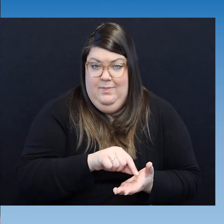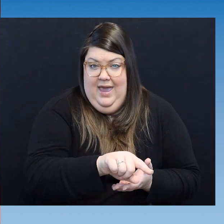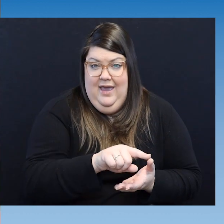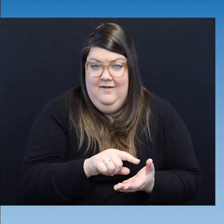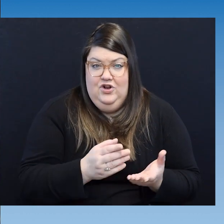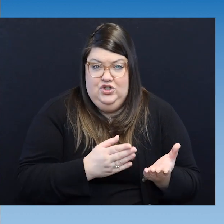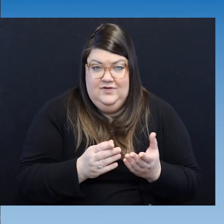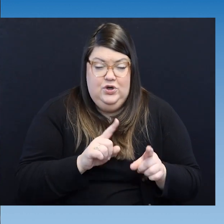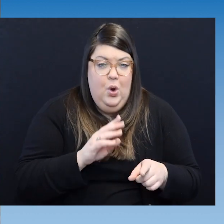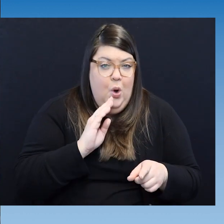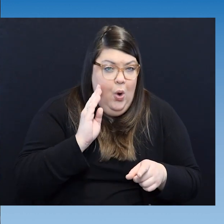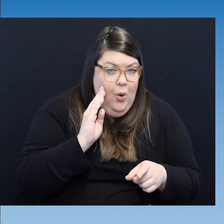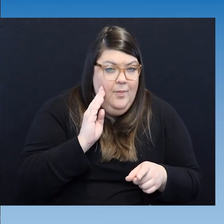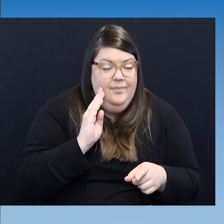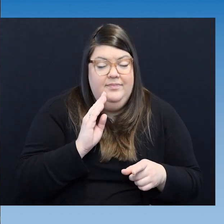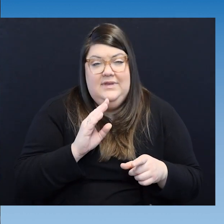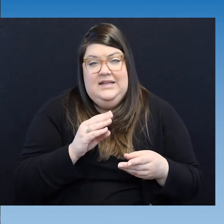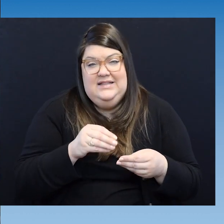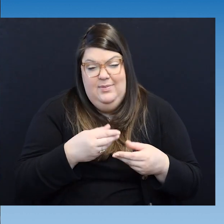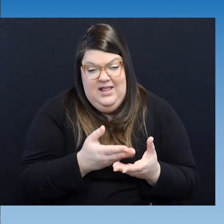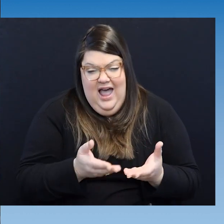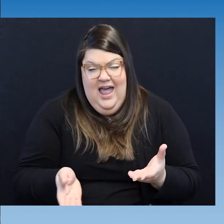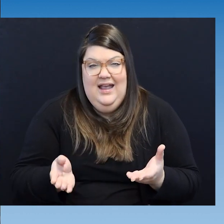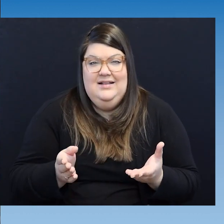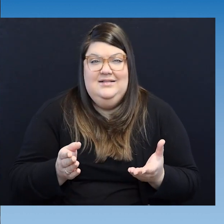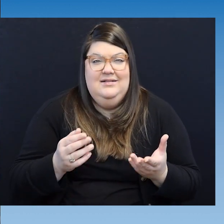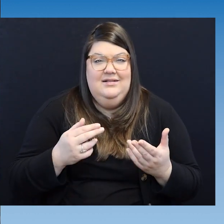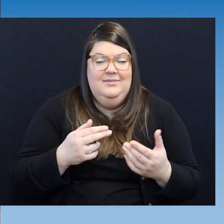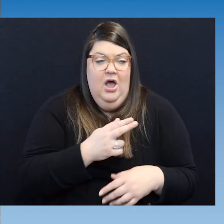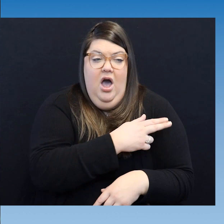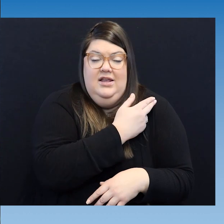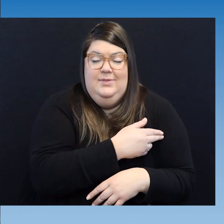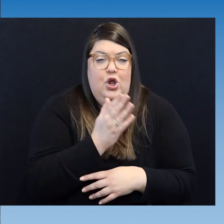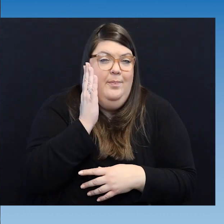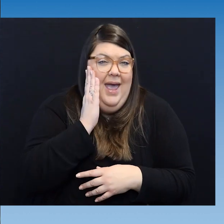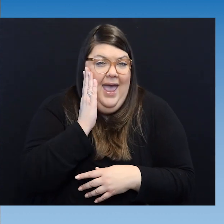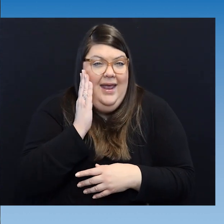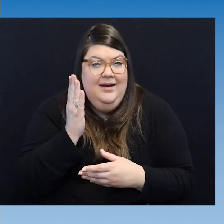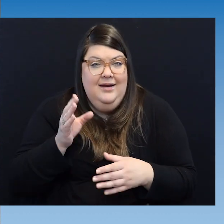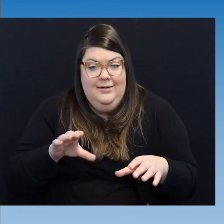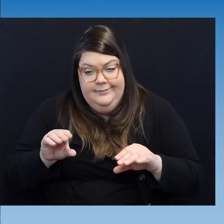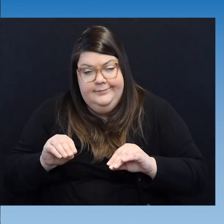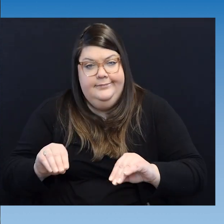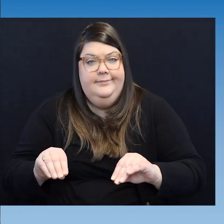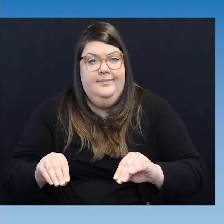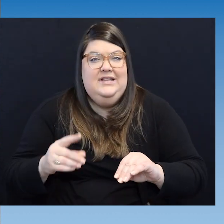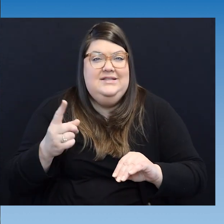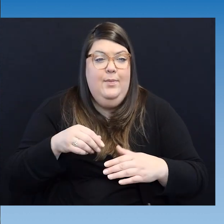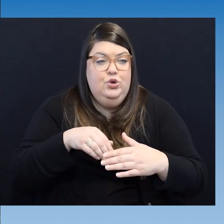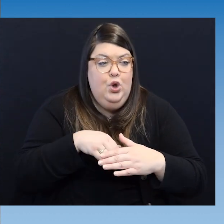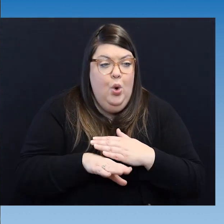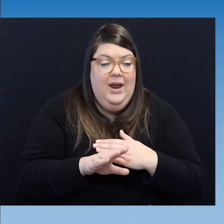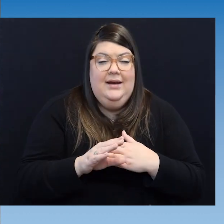home, for their supplies, a hospital bed, somebody to go in and help bathe. So